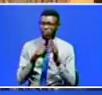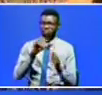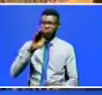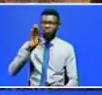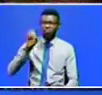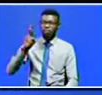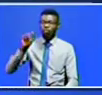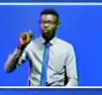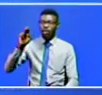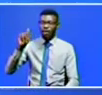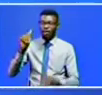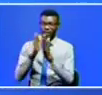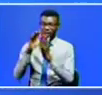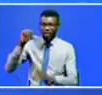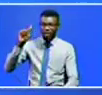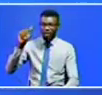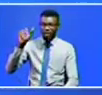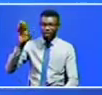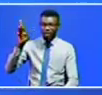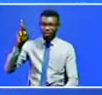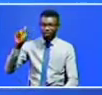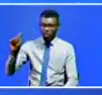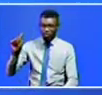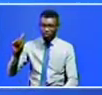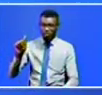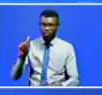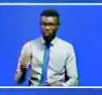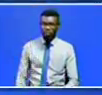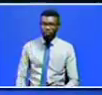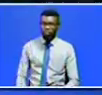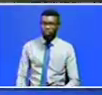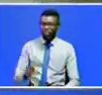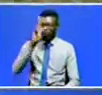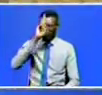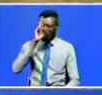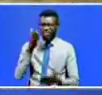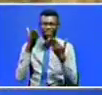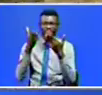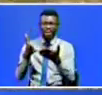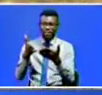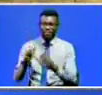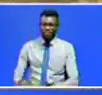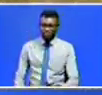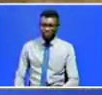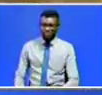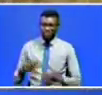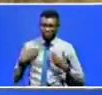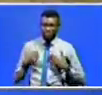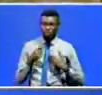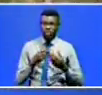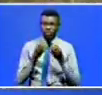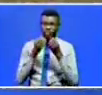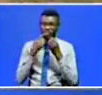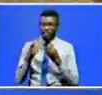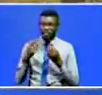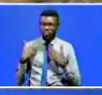and Gabbra communities. The situation is tense, but officers are all over. Residents tell KTN News that the